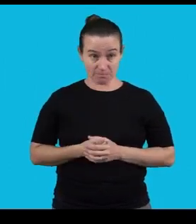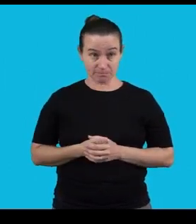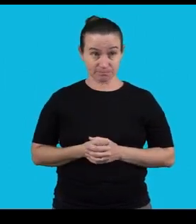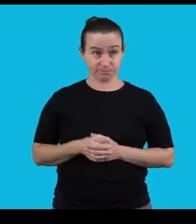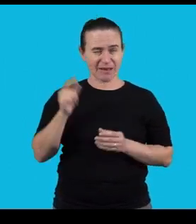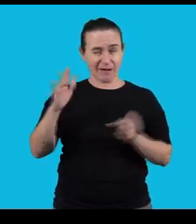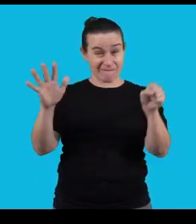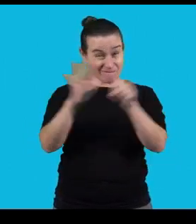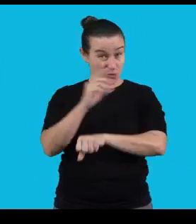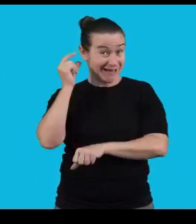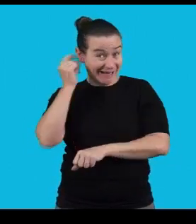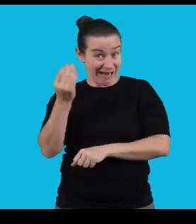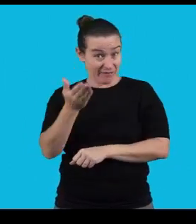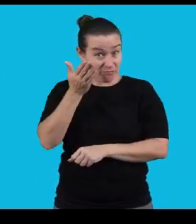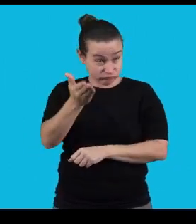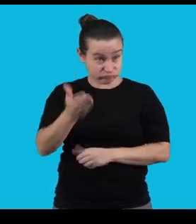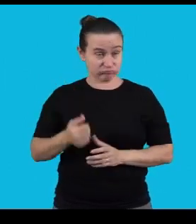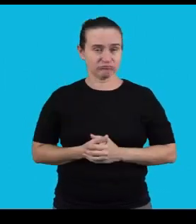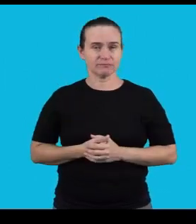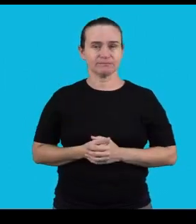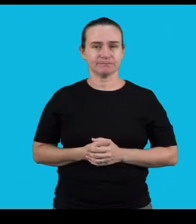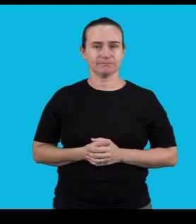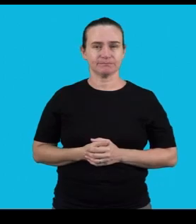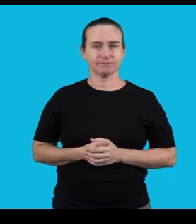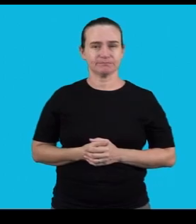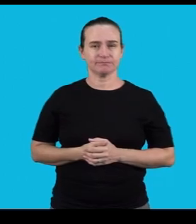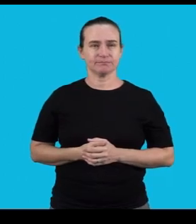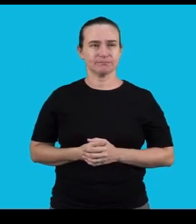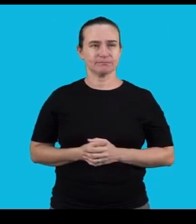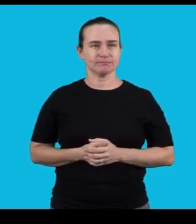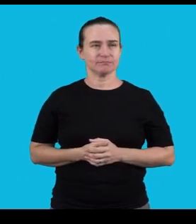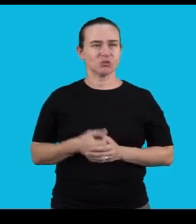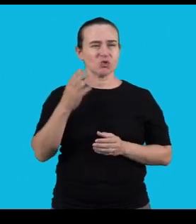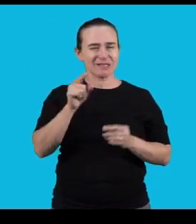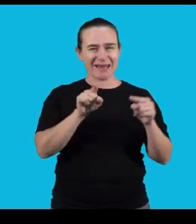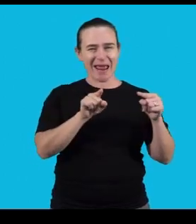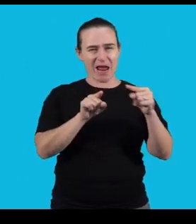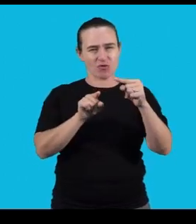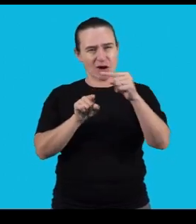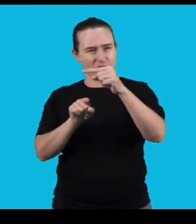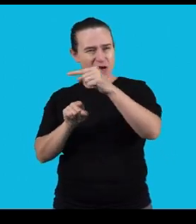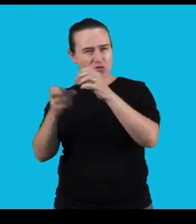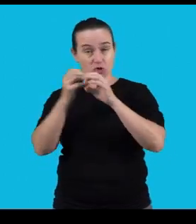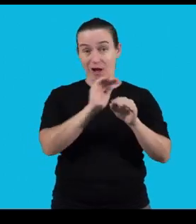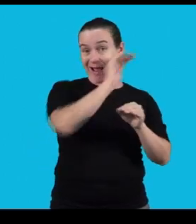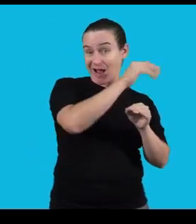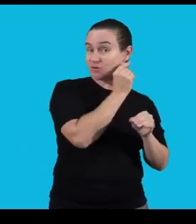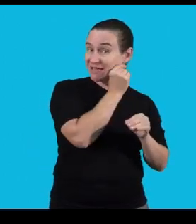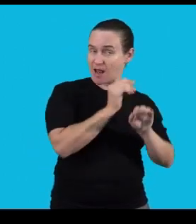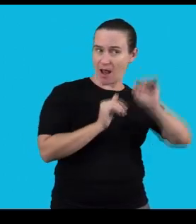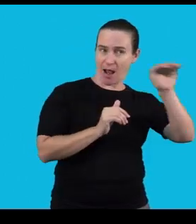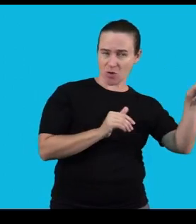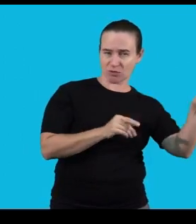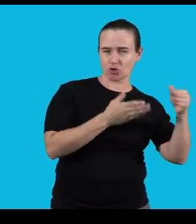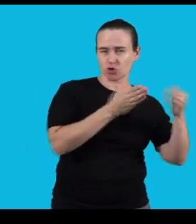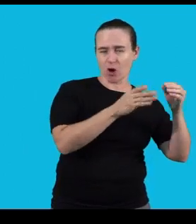showing us the entire ear. On this entire ear, it's showing us the arrows that are starting from outside